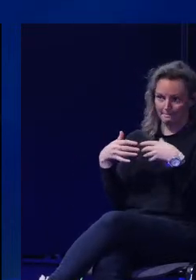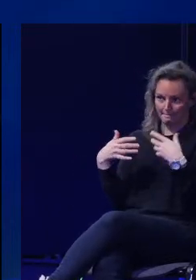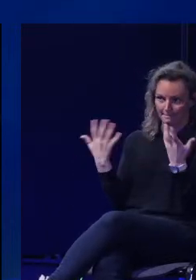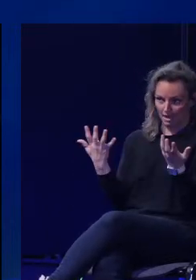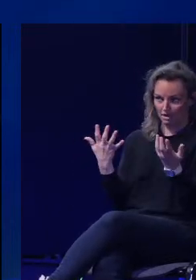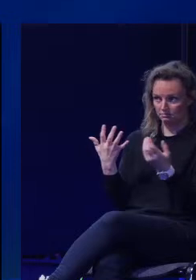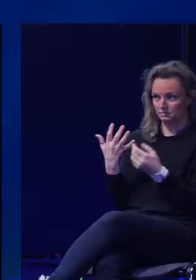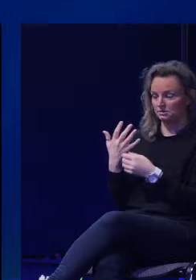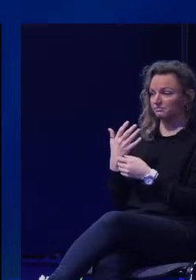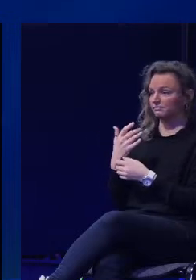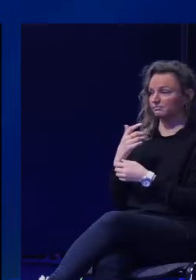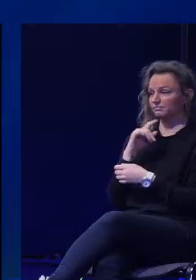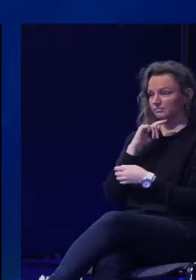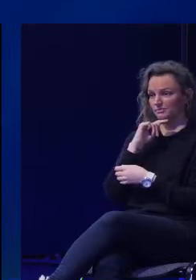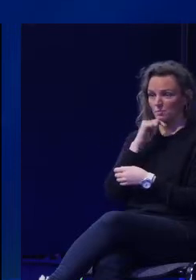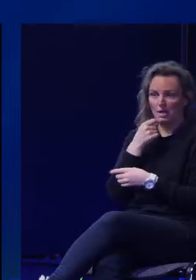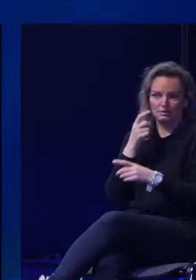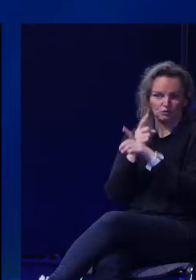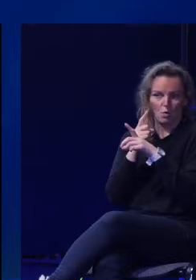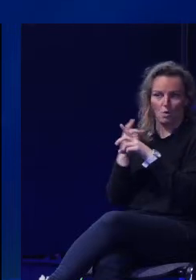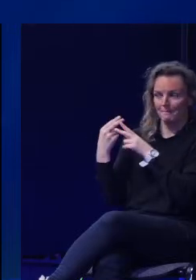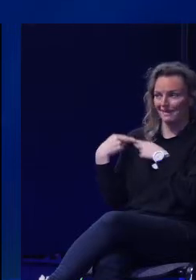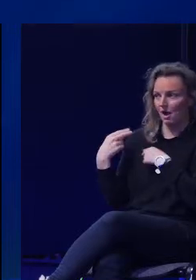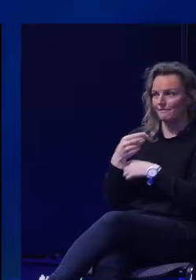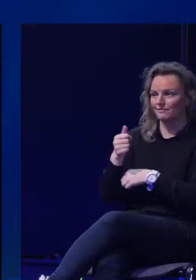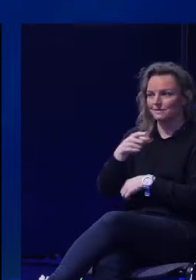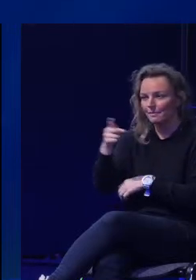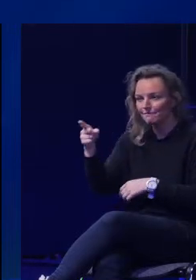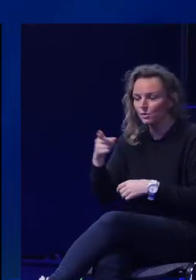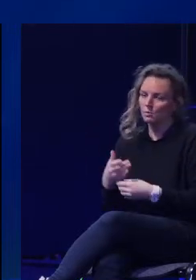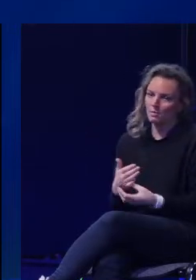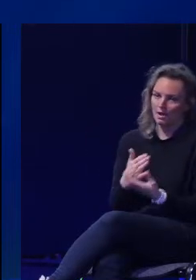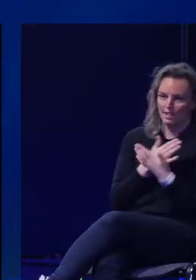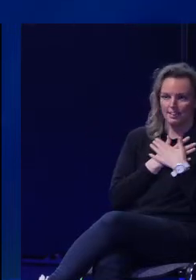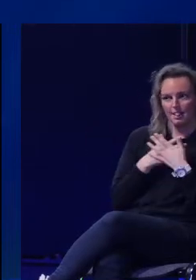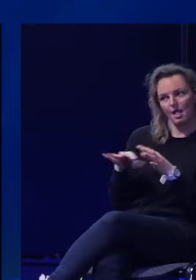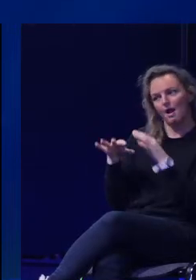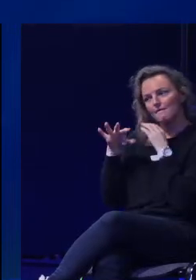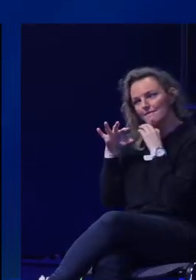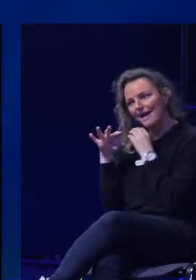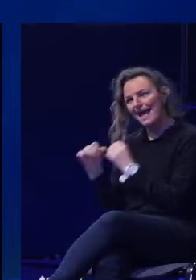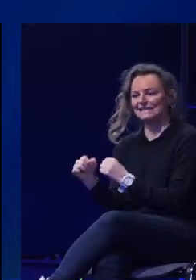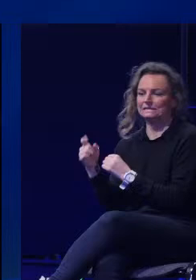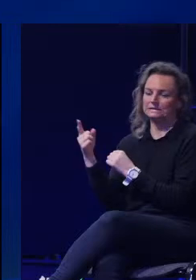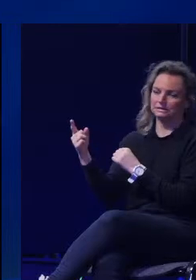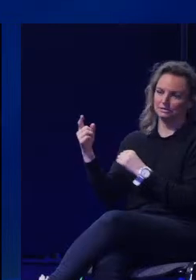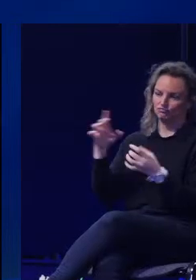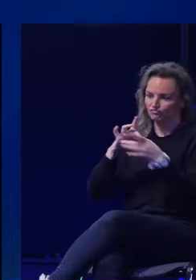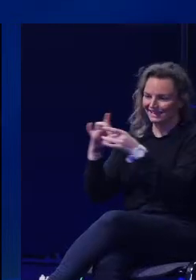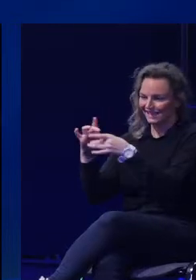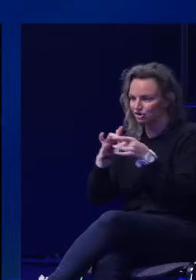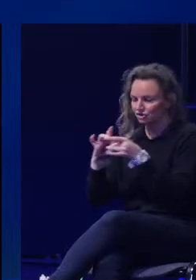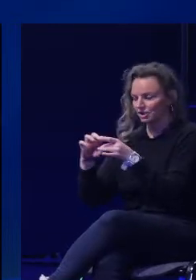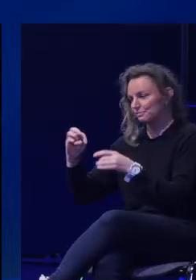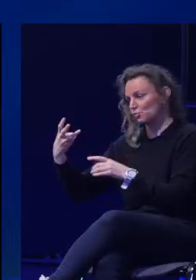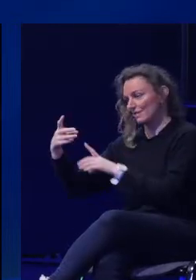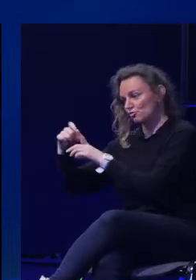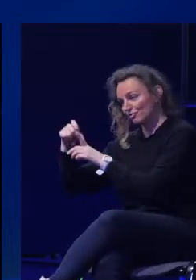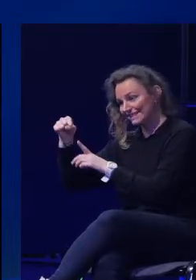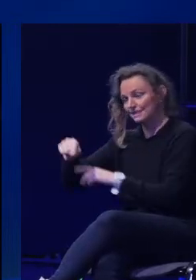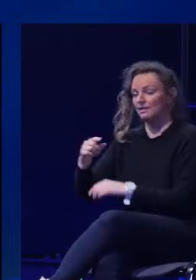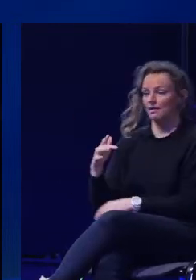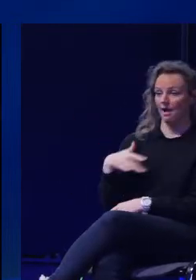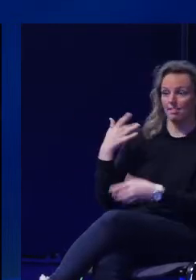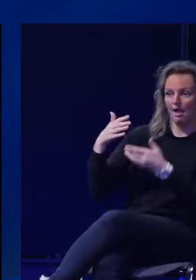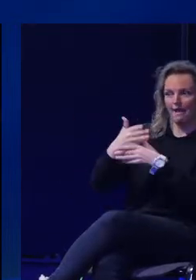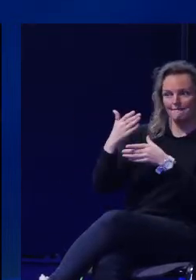for some of you when I say that there's a love-hate relationship between conventional filmmaking, live-action filmmaking, and 3D. And we want to acknowledge